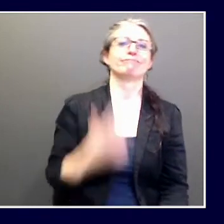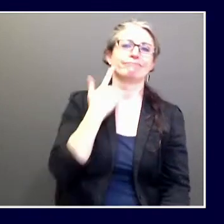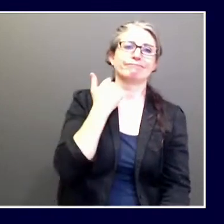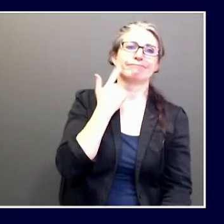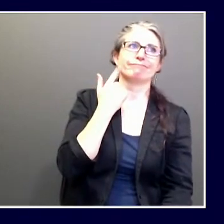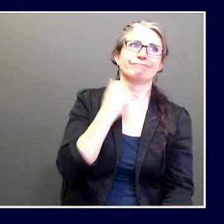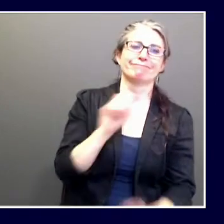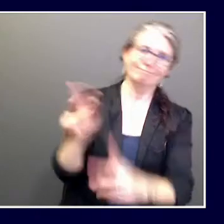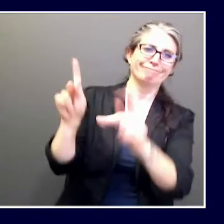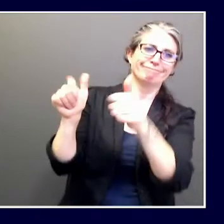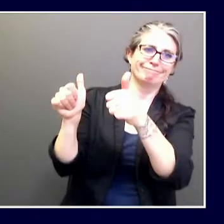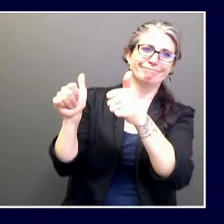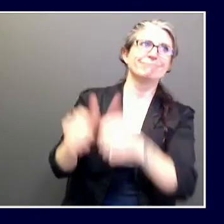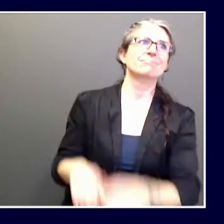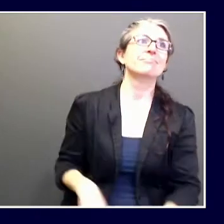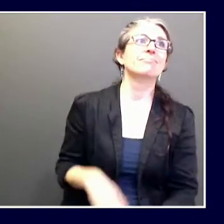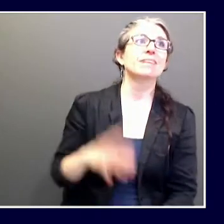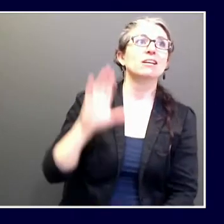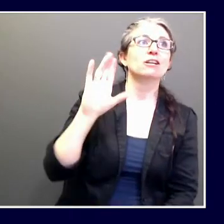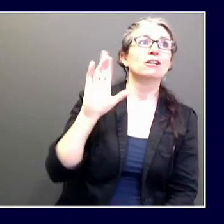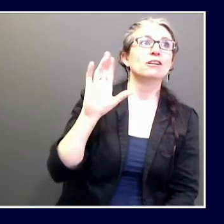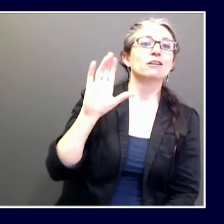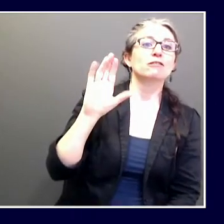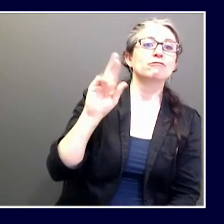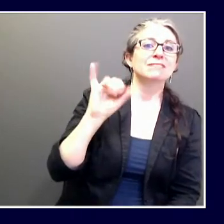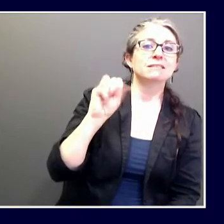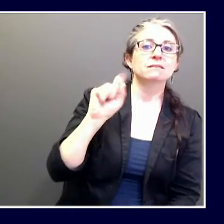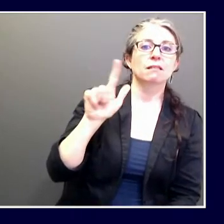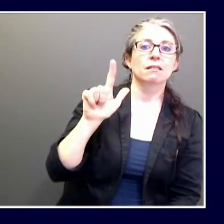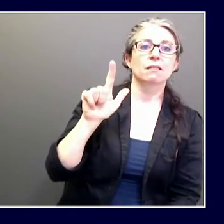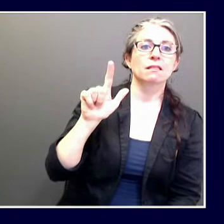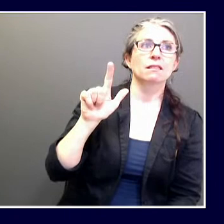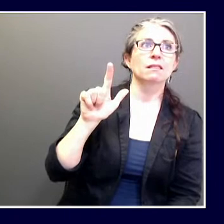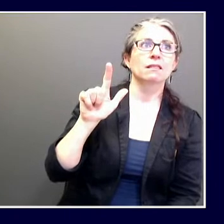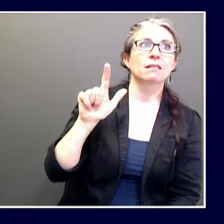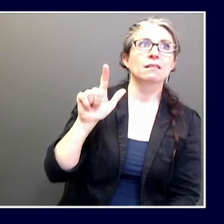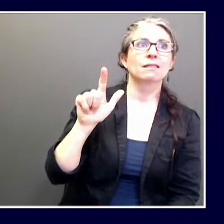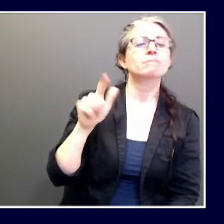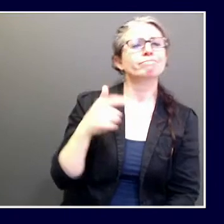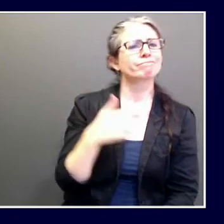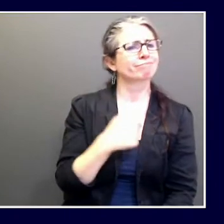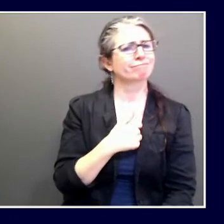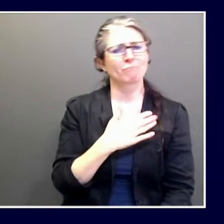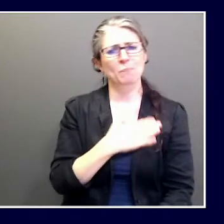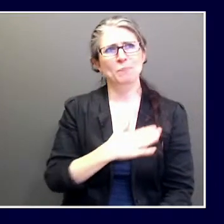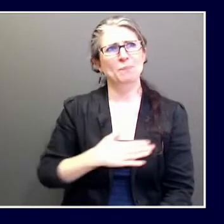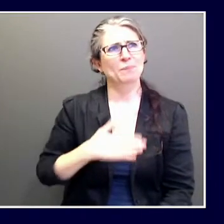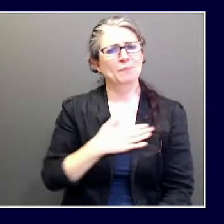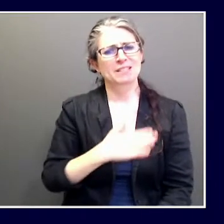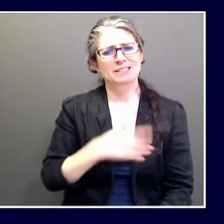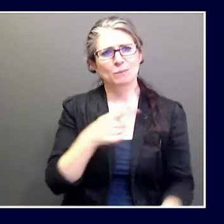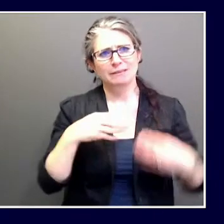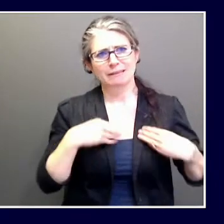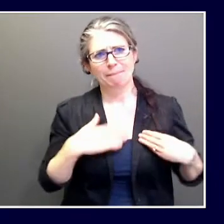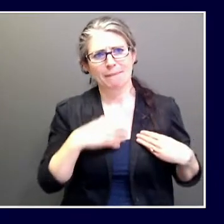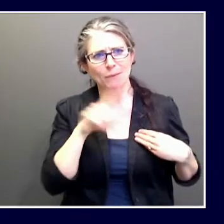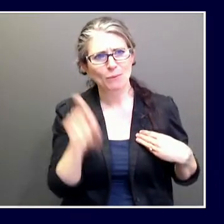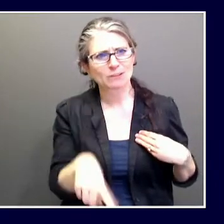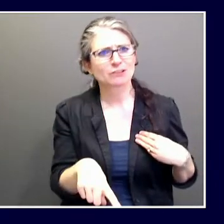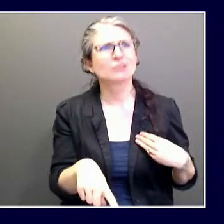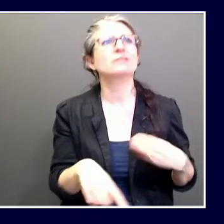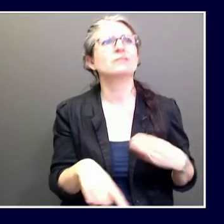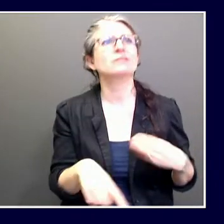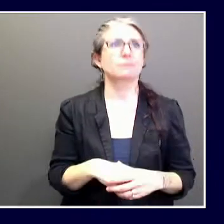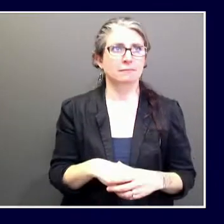Thank you, Dr. Shah. I appreciate you taking this question. If the Omicron variant becomes predominant in